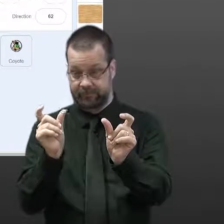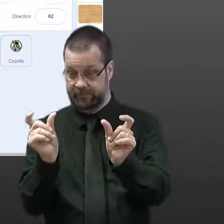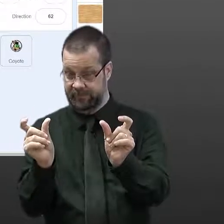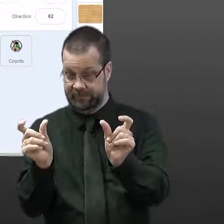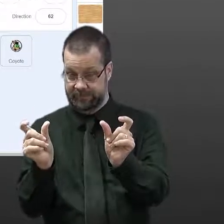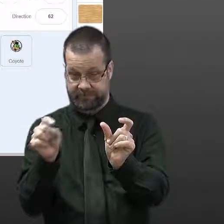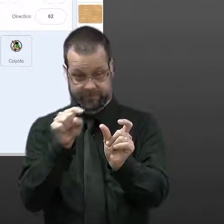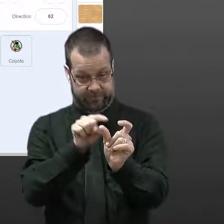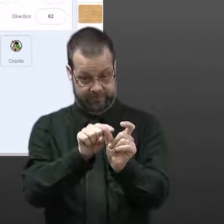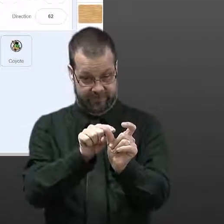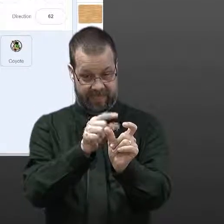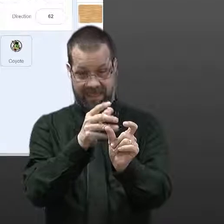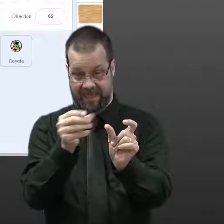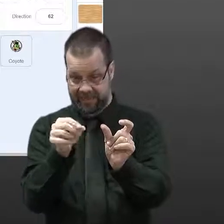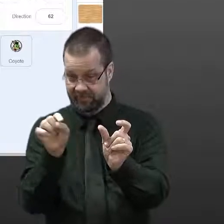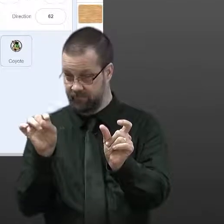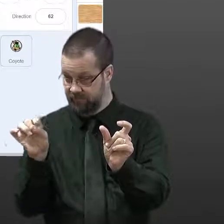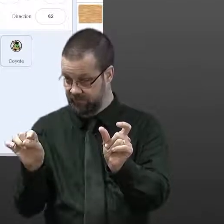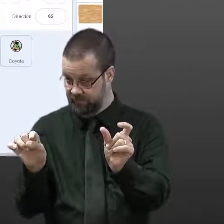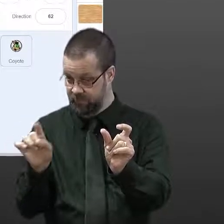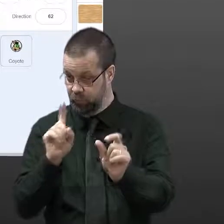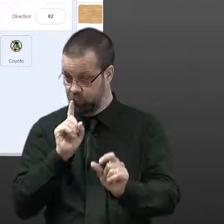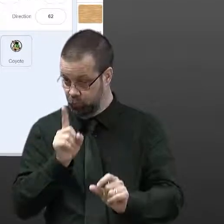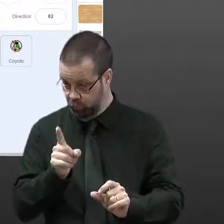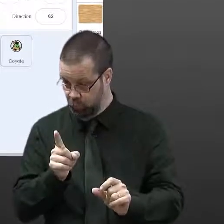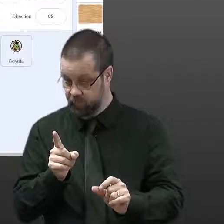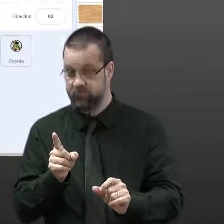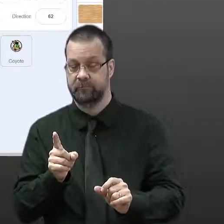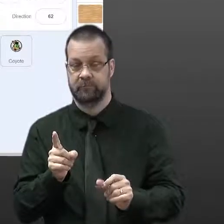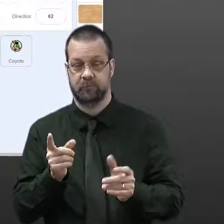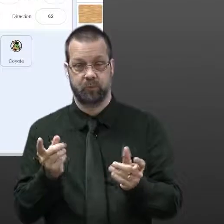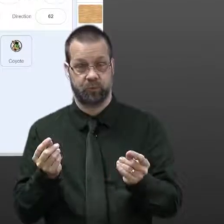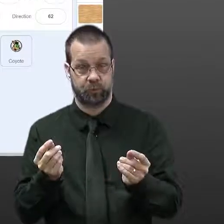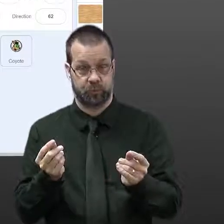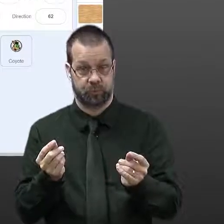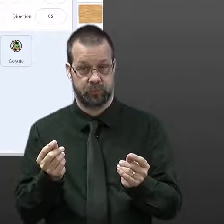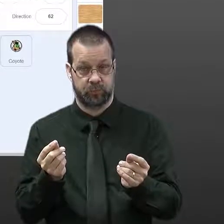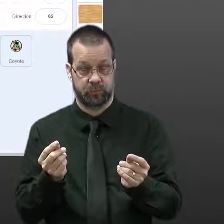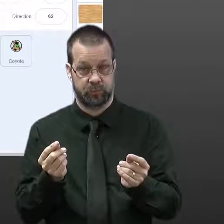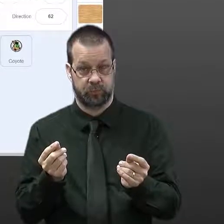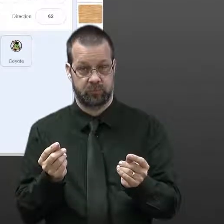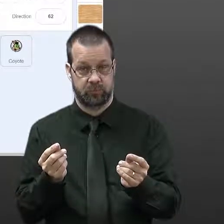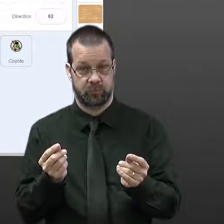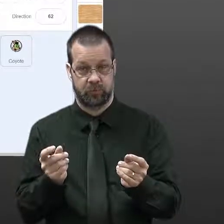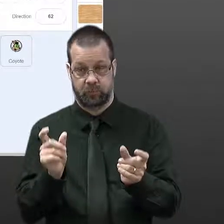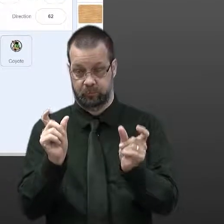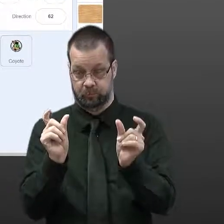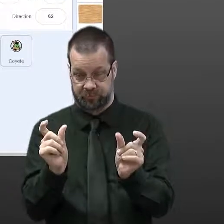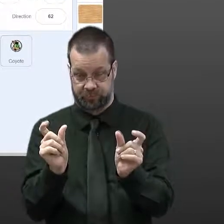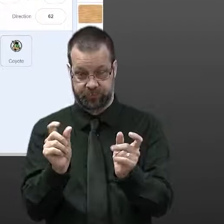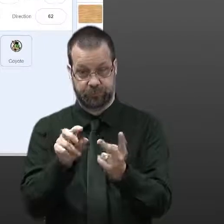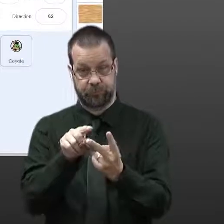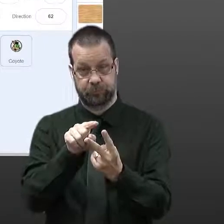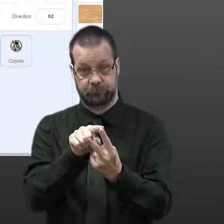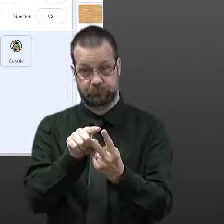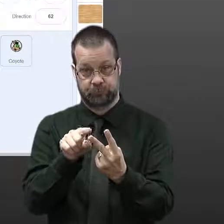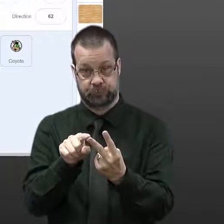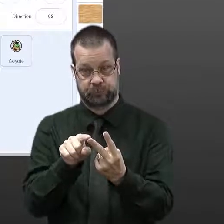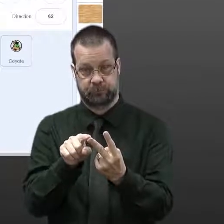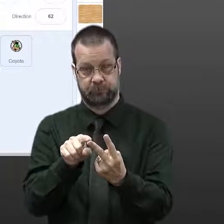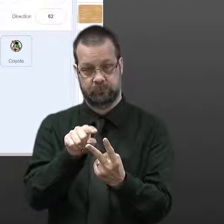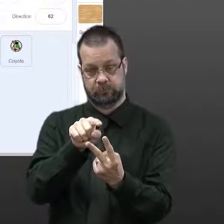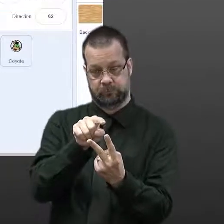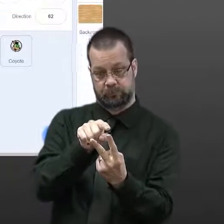need to check if two conditions return true. And this and block has